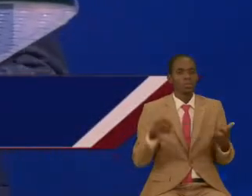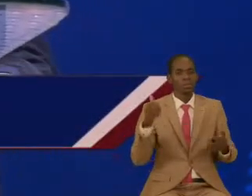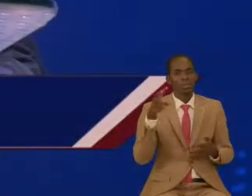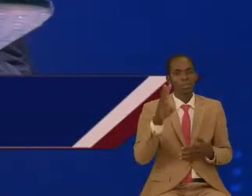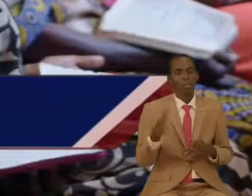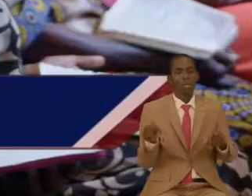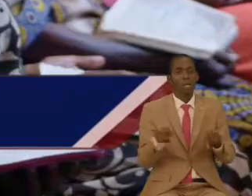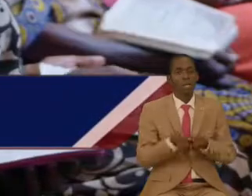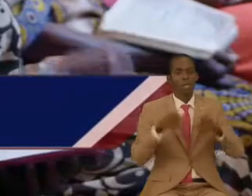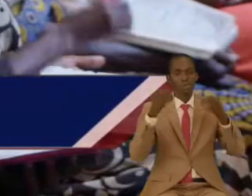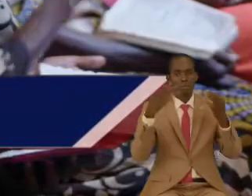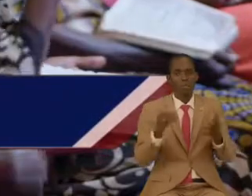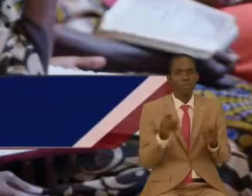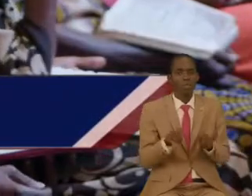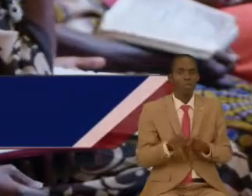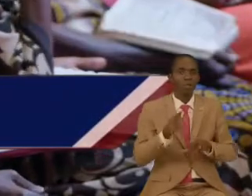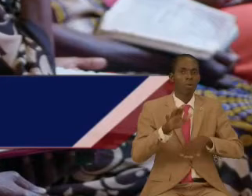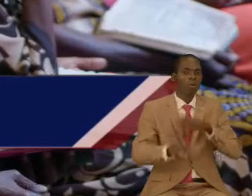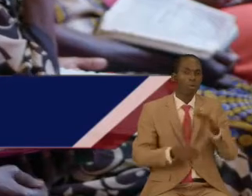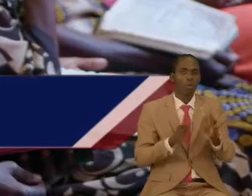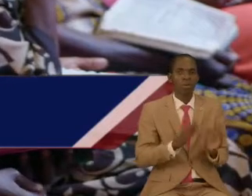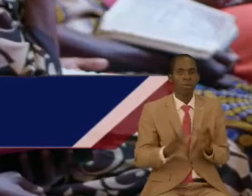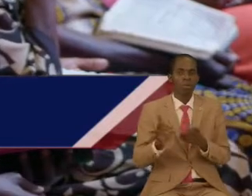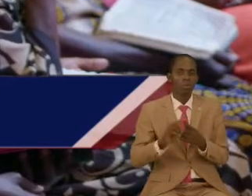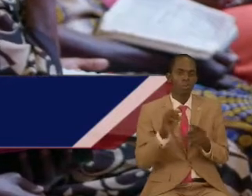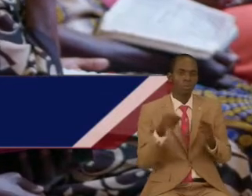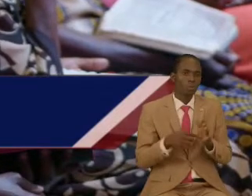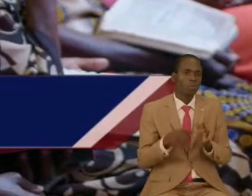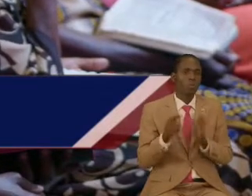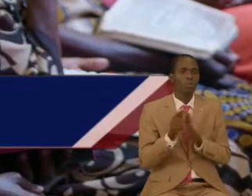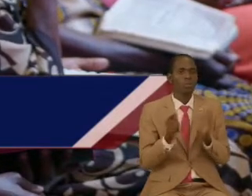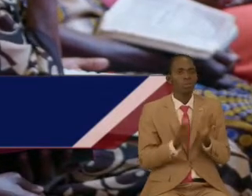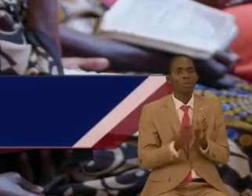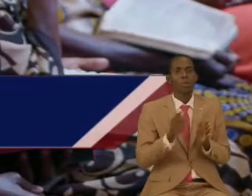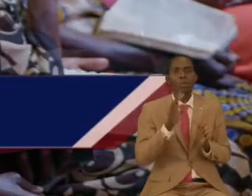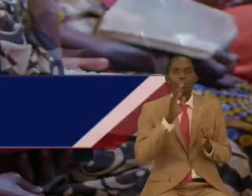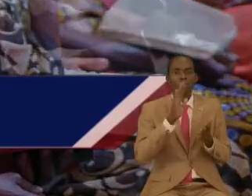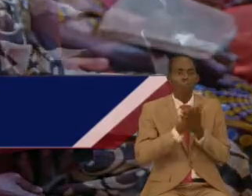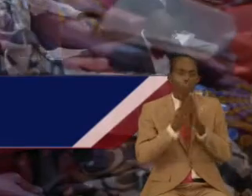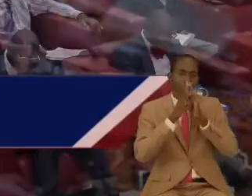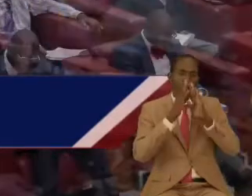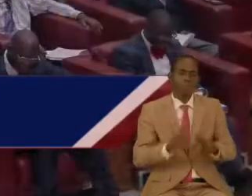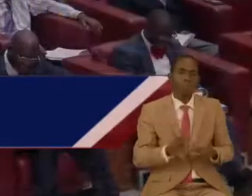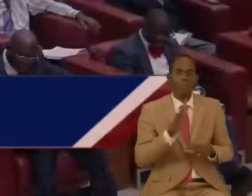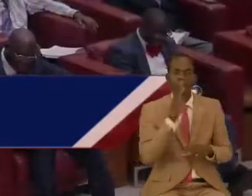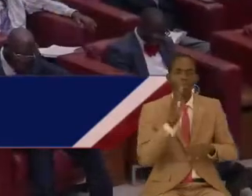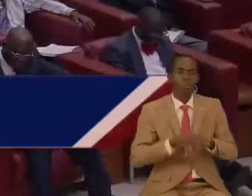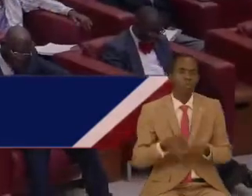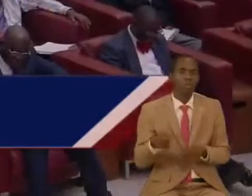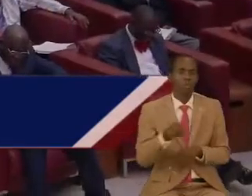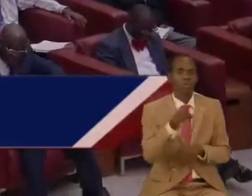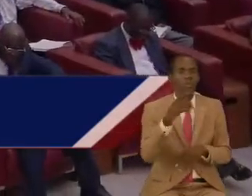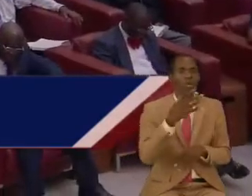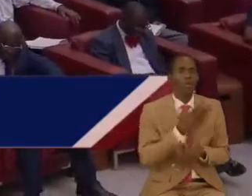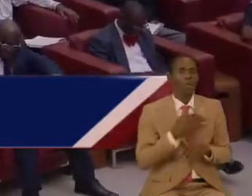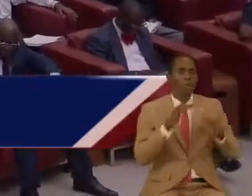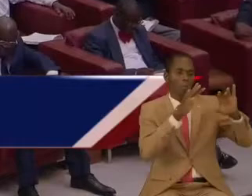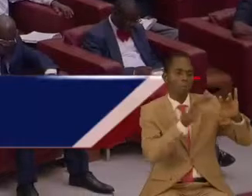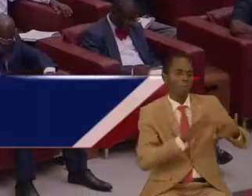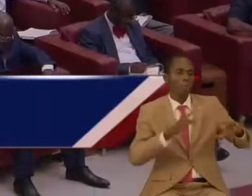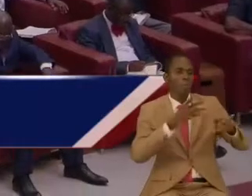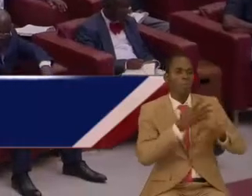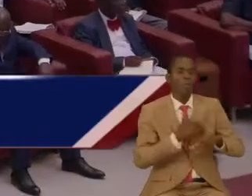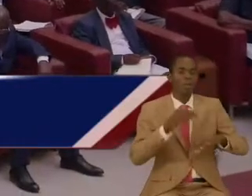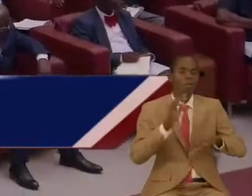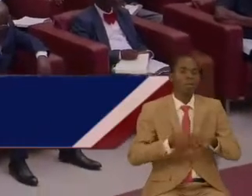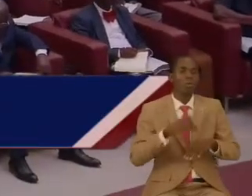many as walk according to this rule, peace on them and mercy and